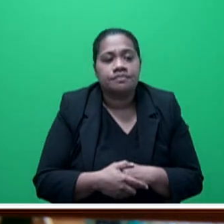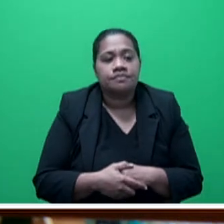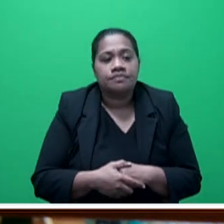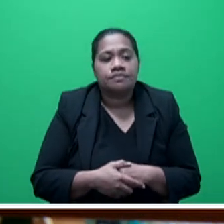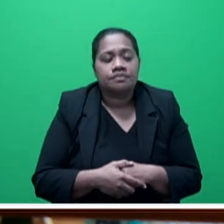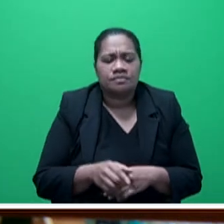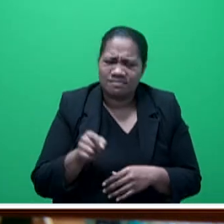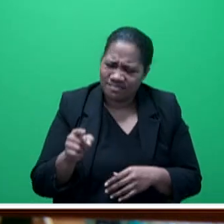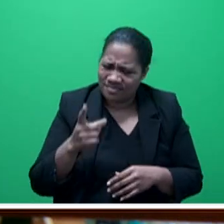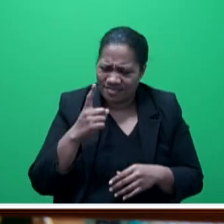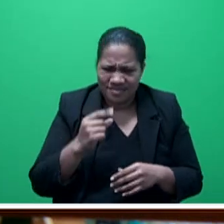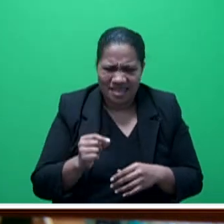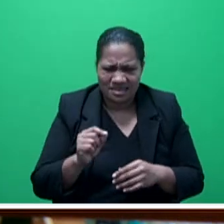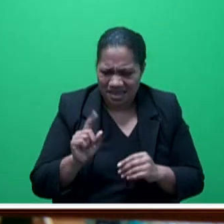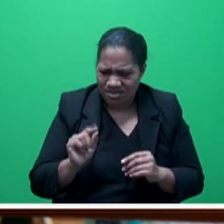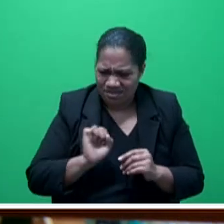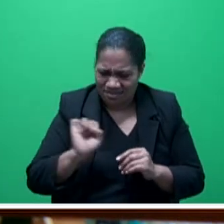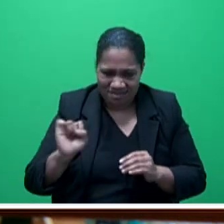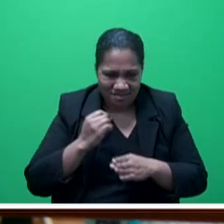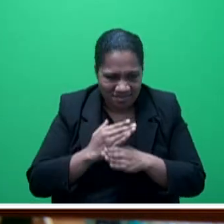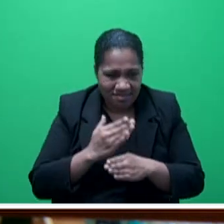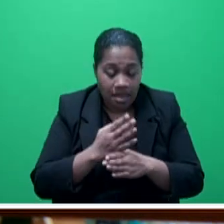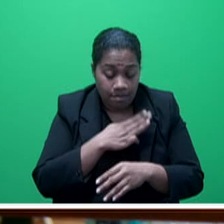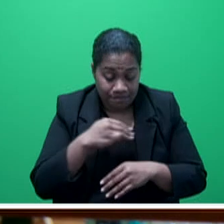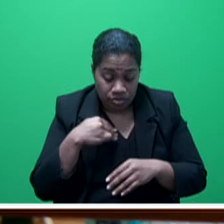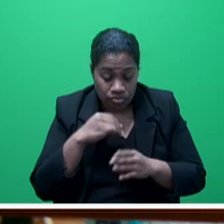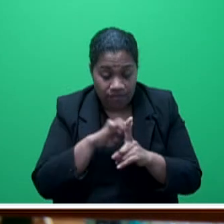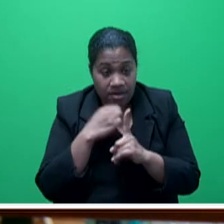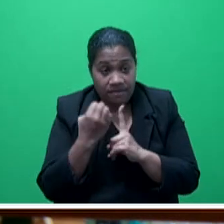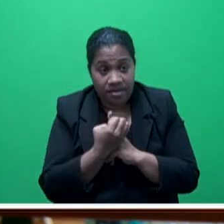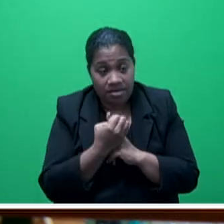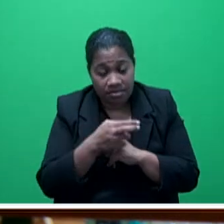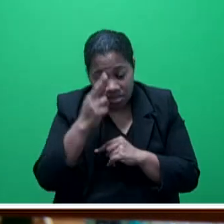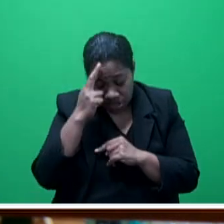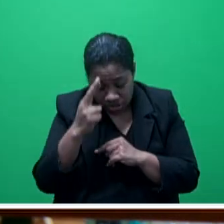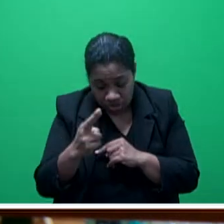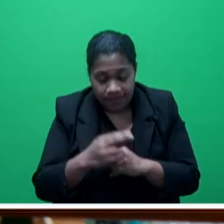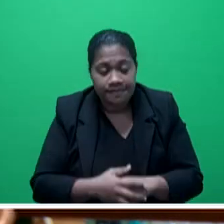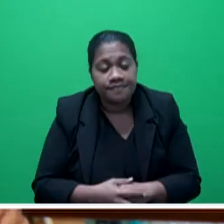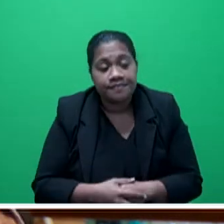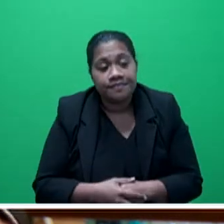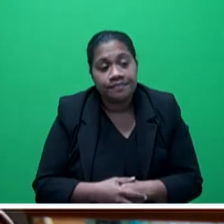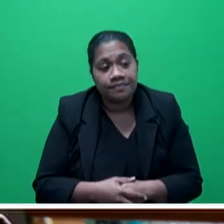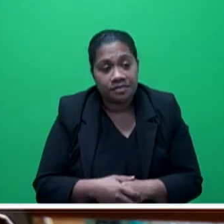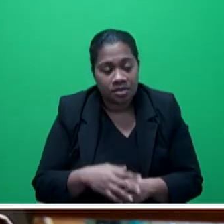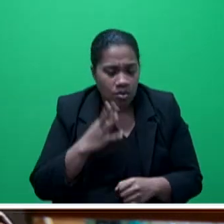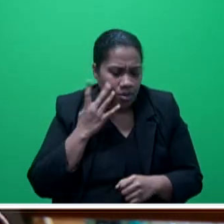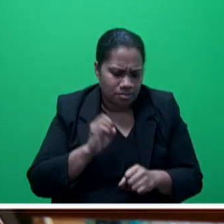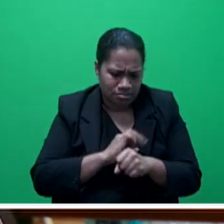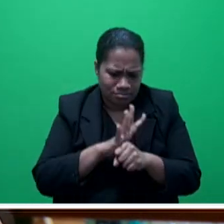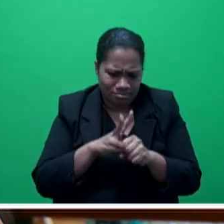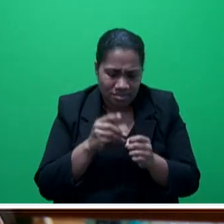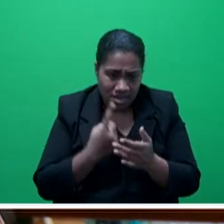their operations. Ministry of Environment, Honorable Speaker, while the pandemic has impacted